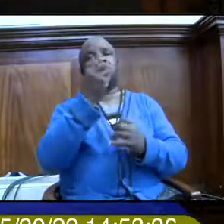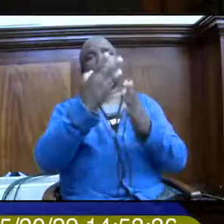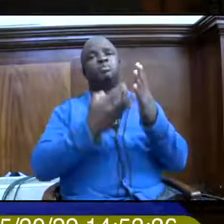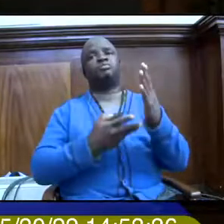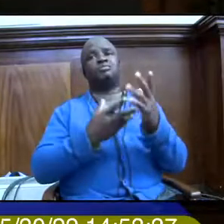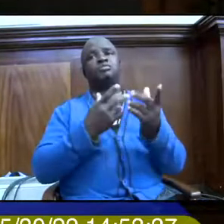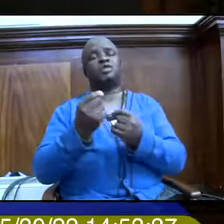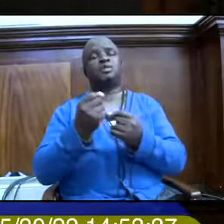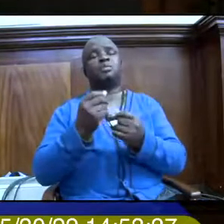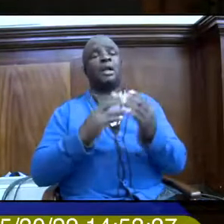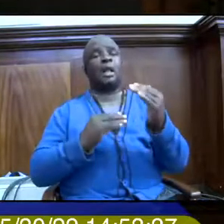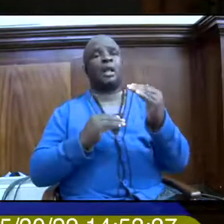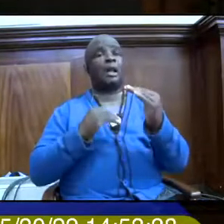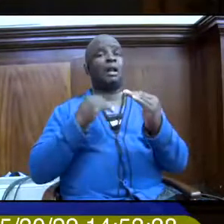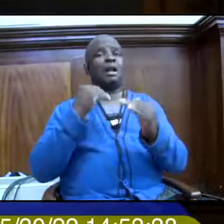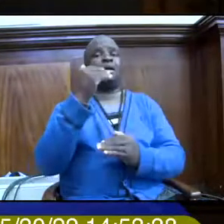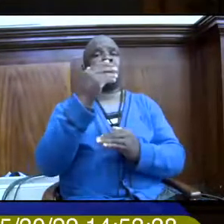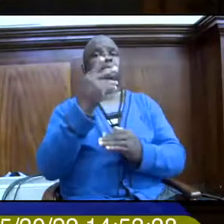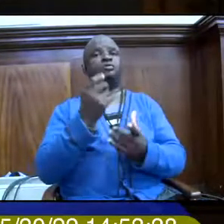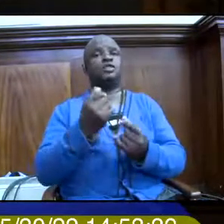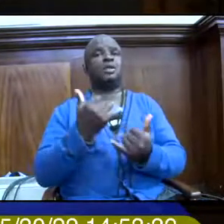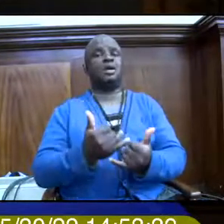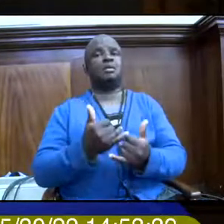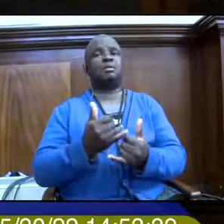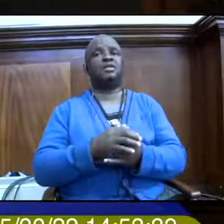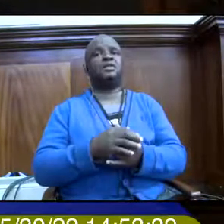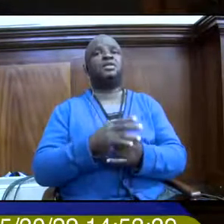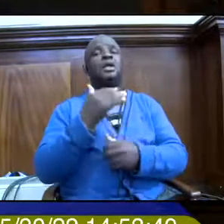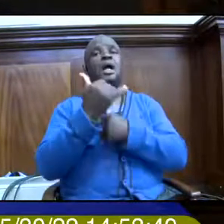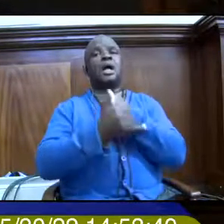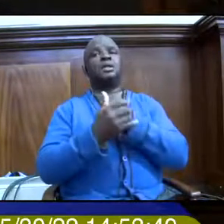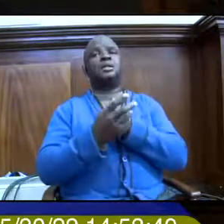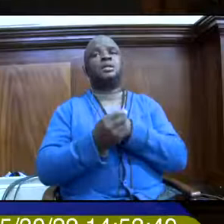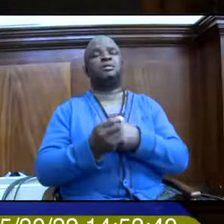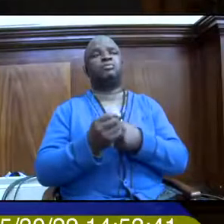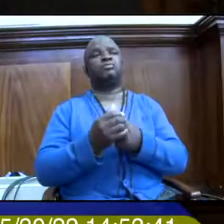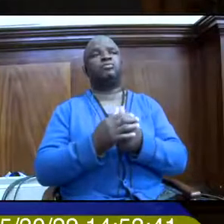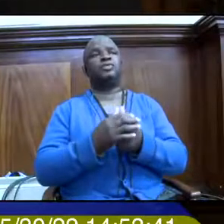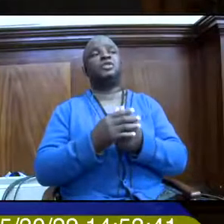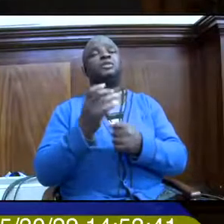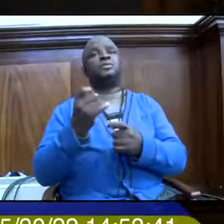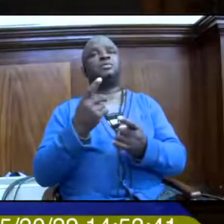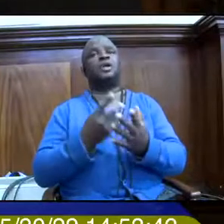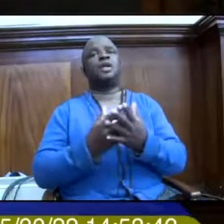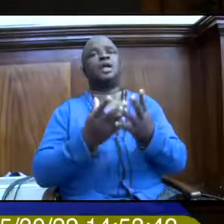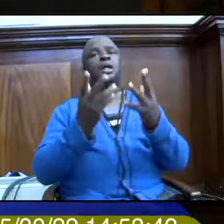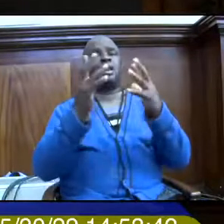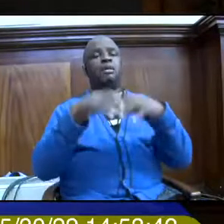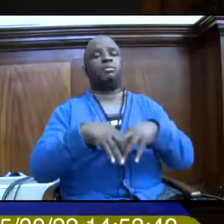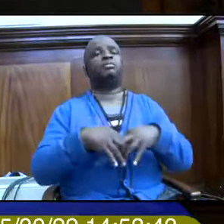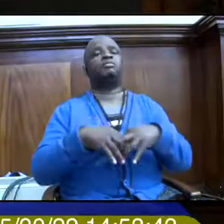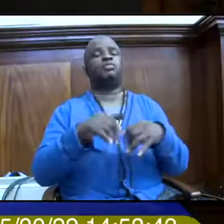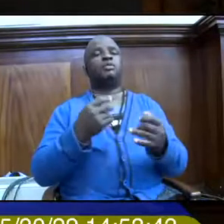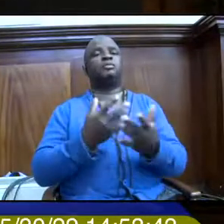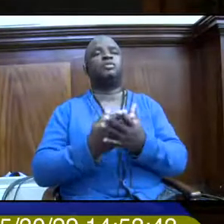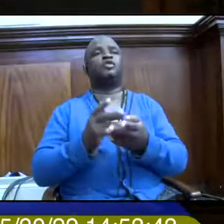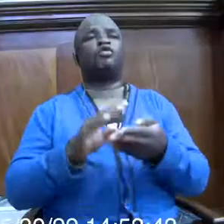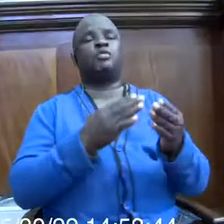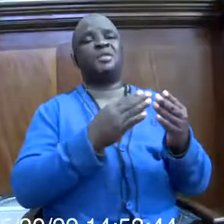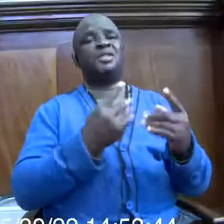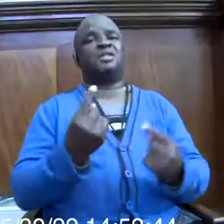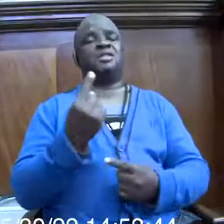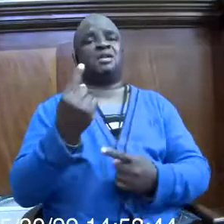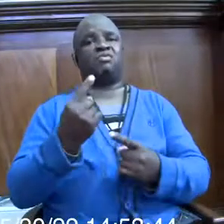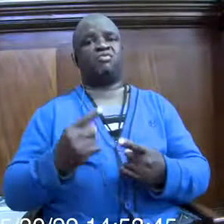reached such proportions that the eco the country can be plunged into another civil war